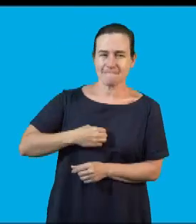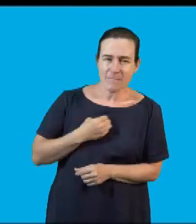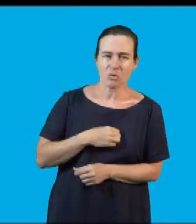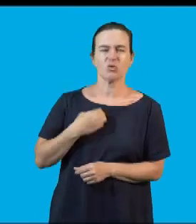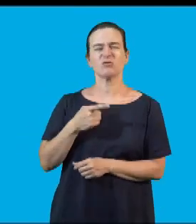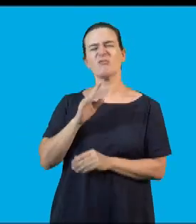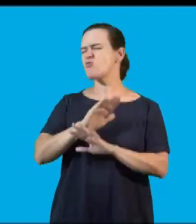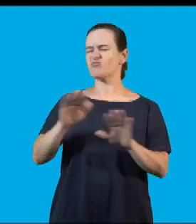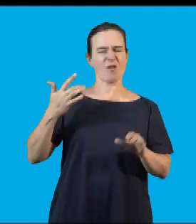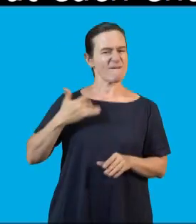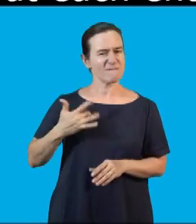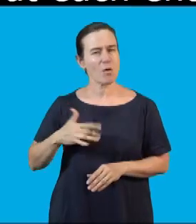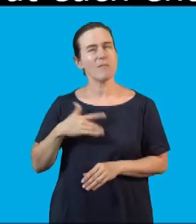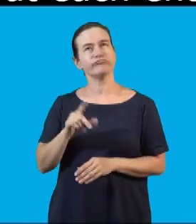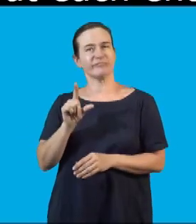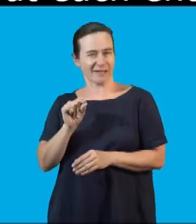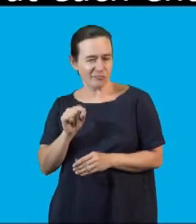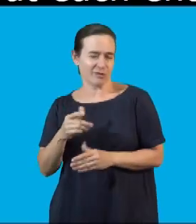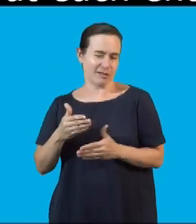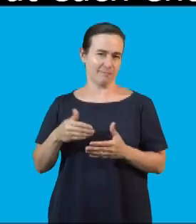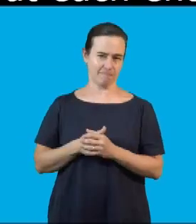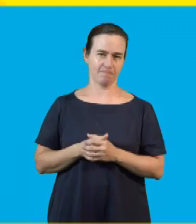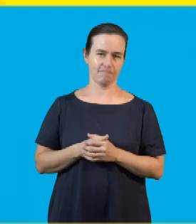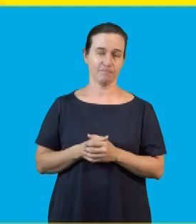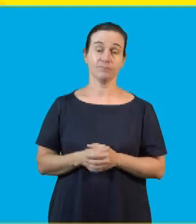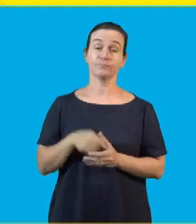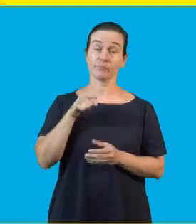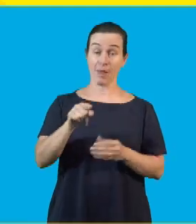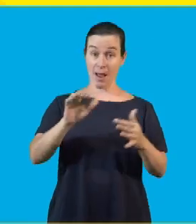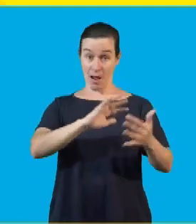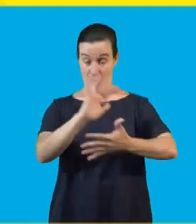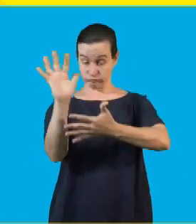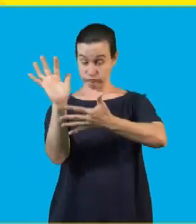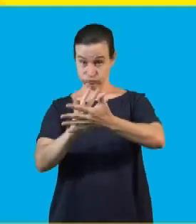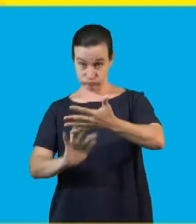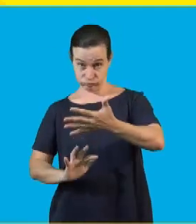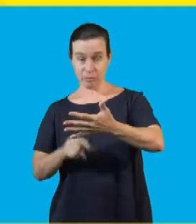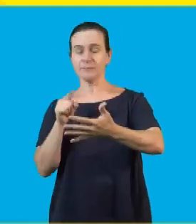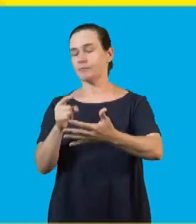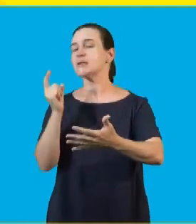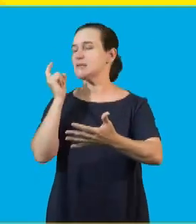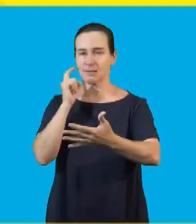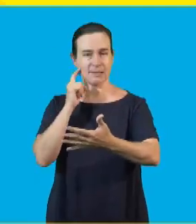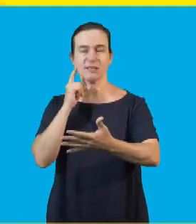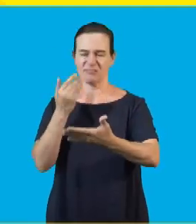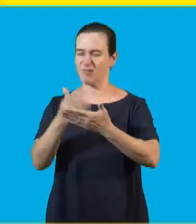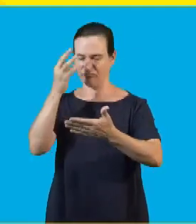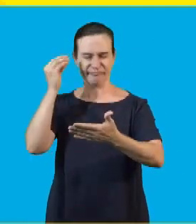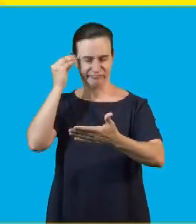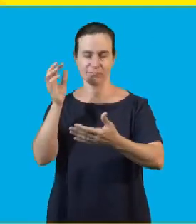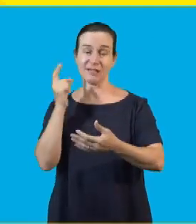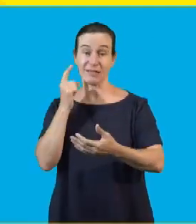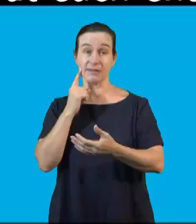and introspective tone. The format of a diary entry is very simple and easy to